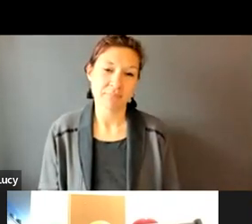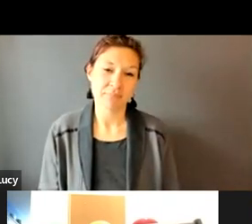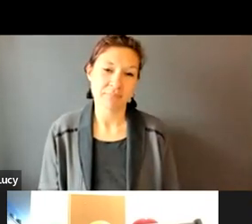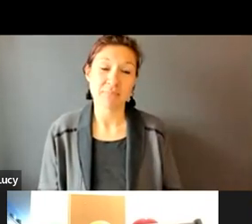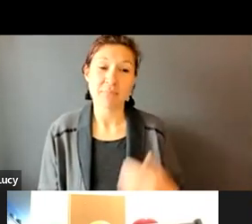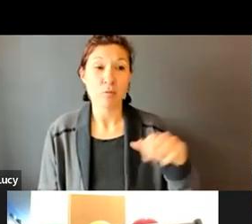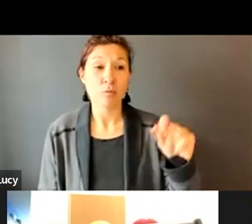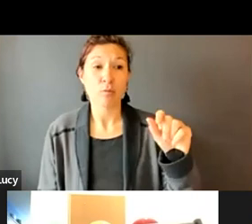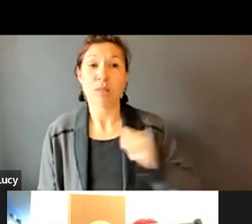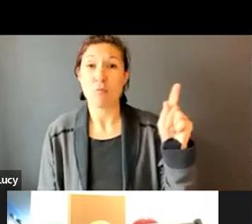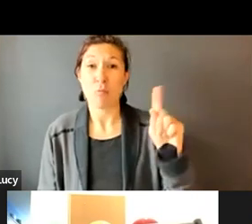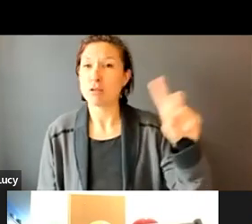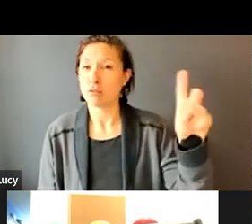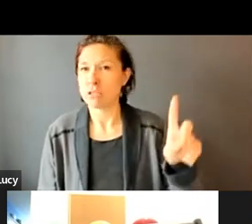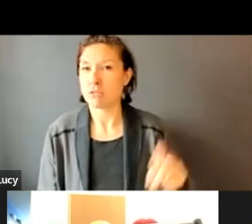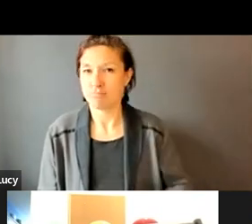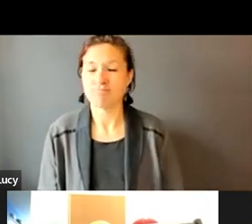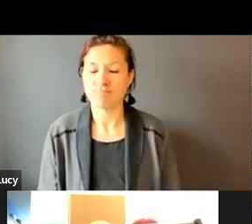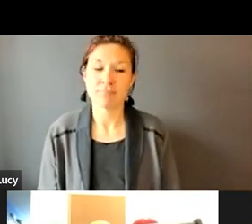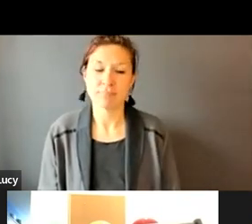I live in Dorchester